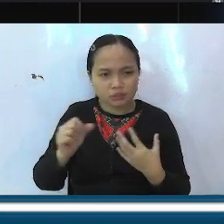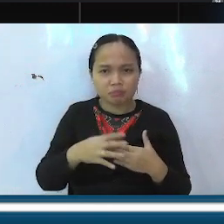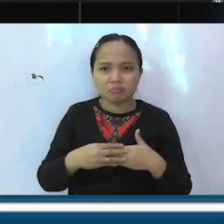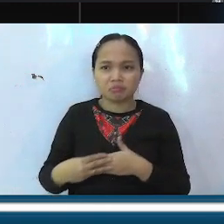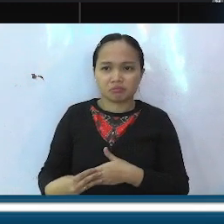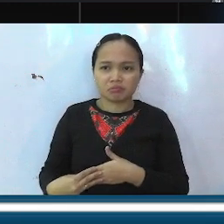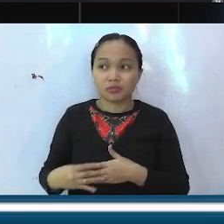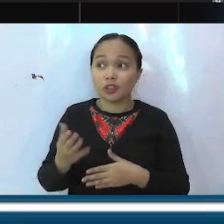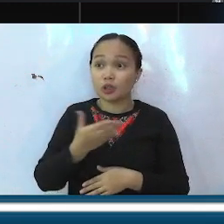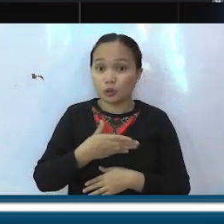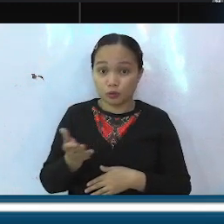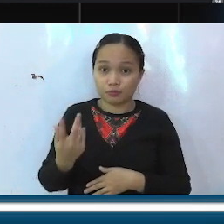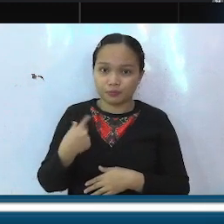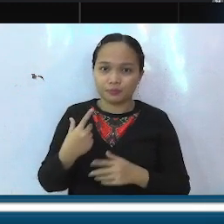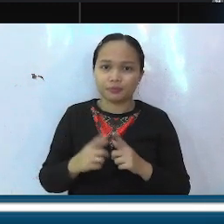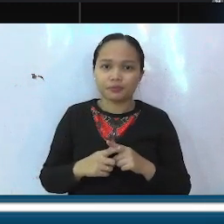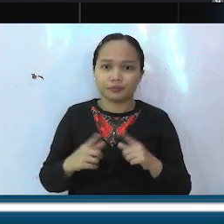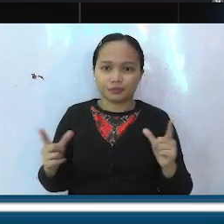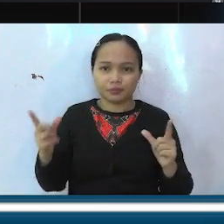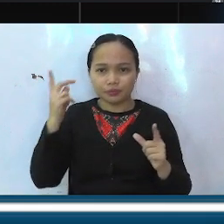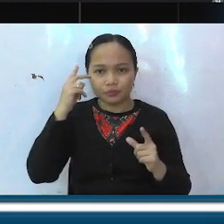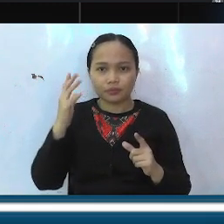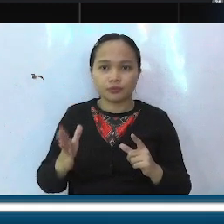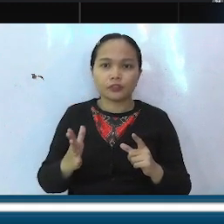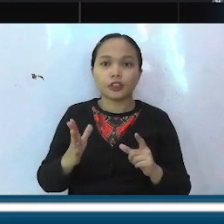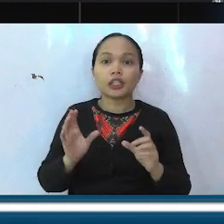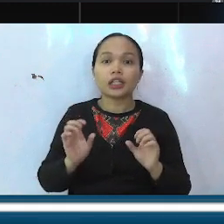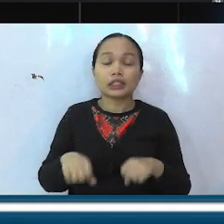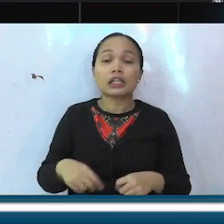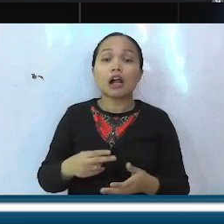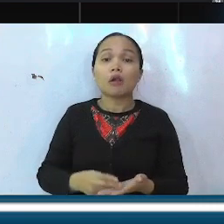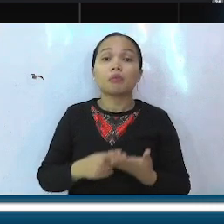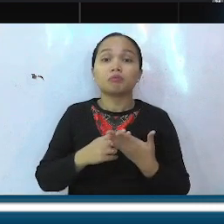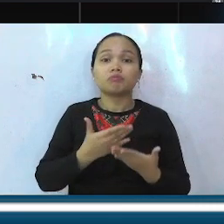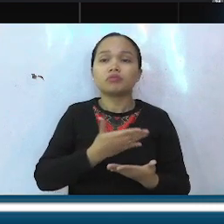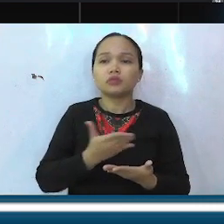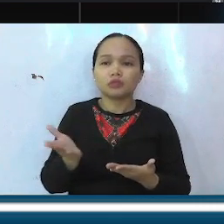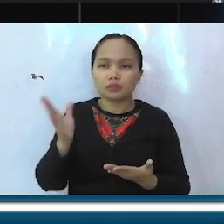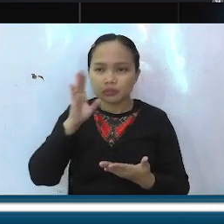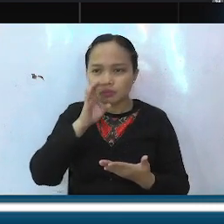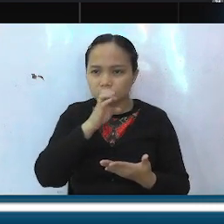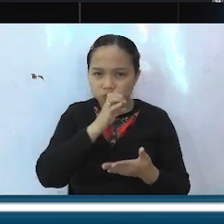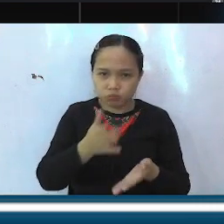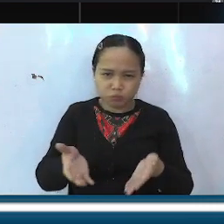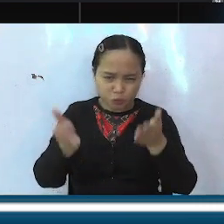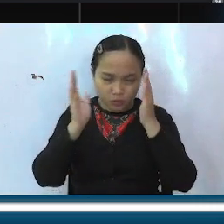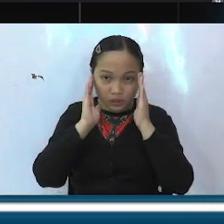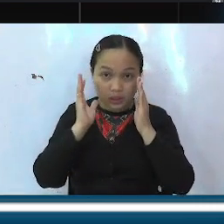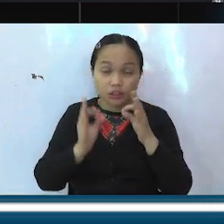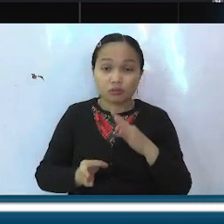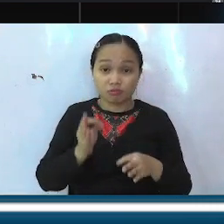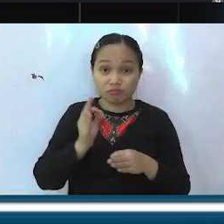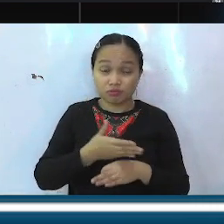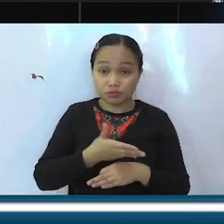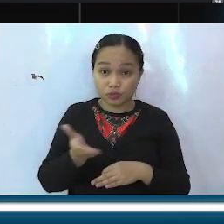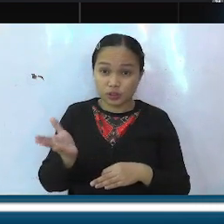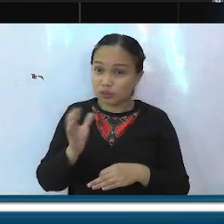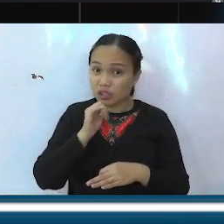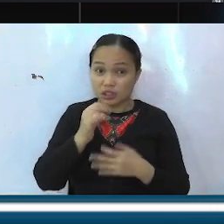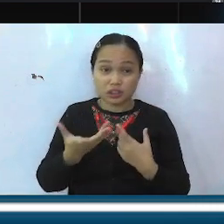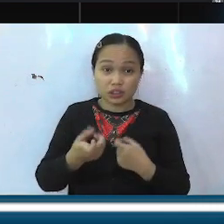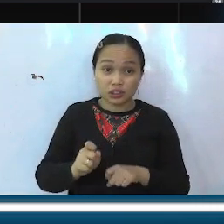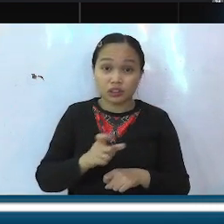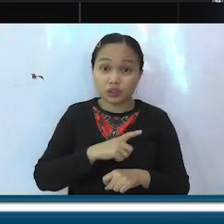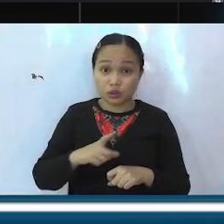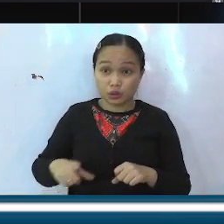Yeah. You have a great pastor. Amen. Your pastor will help keep your eyes where they need to be. Yeah. If you don't trust the Lord,